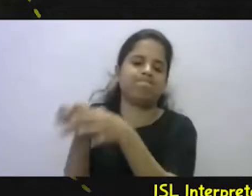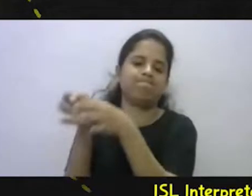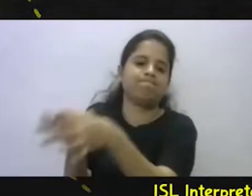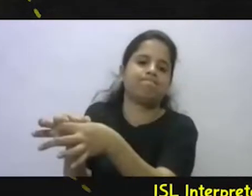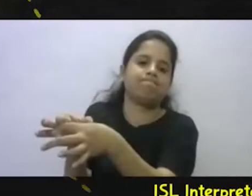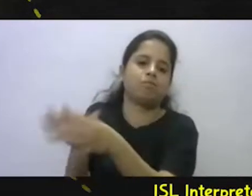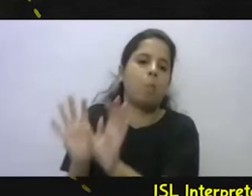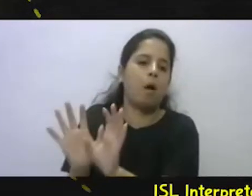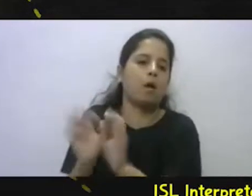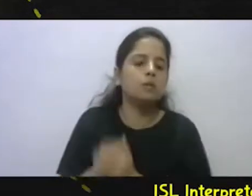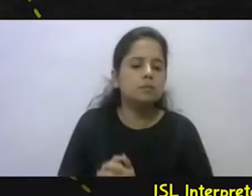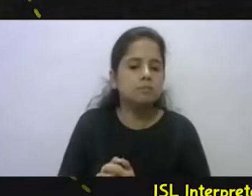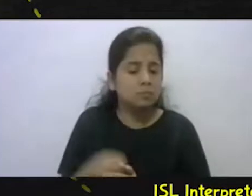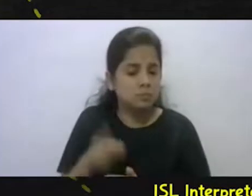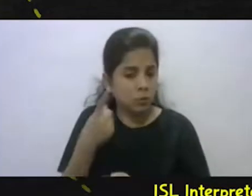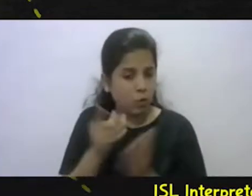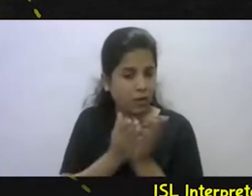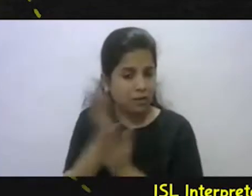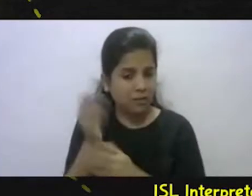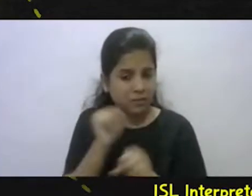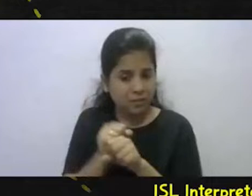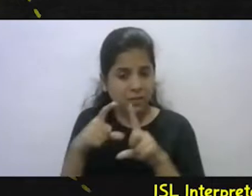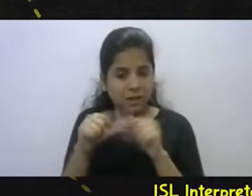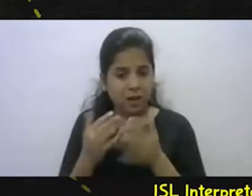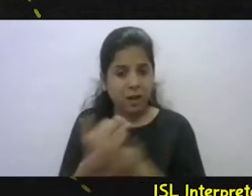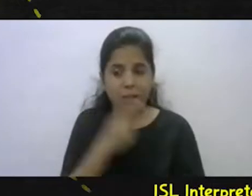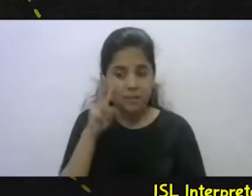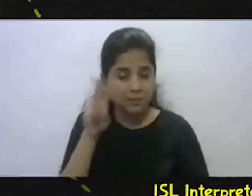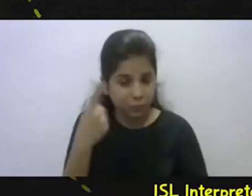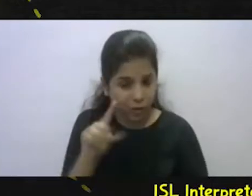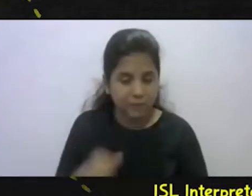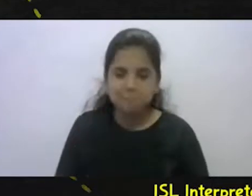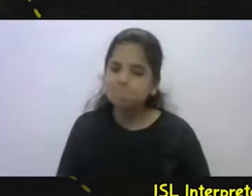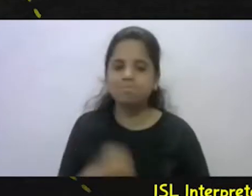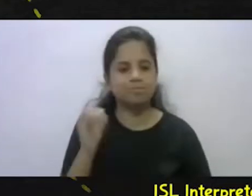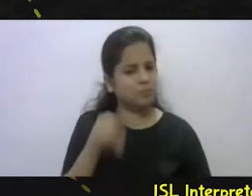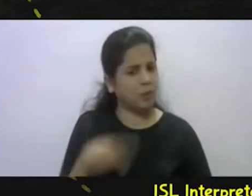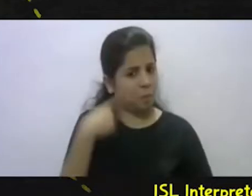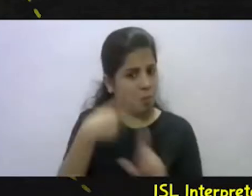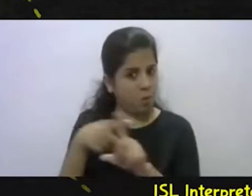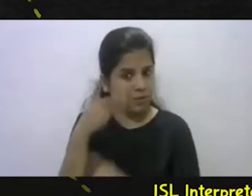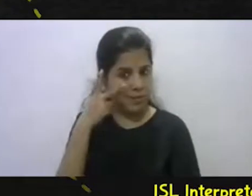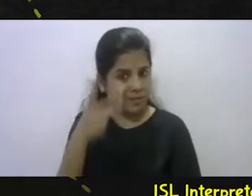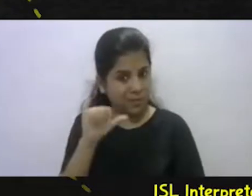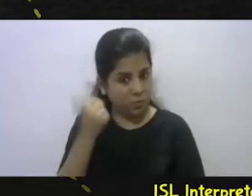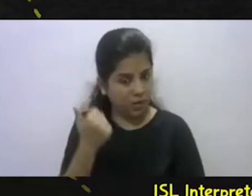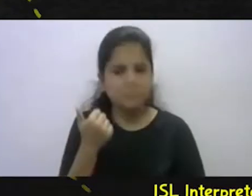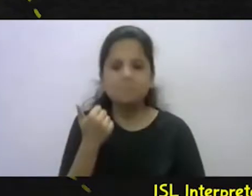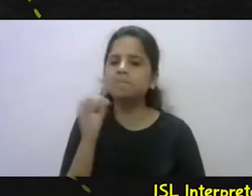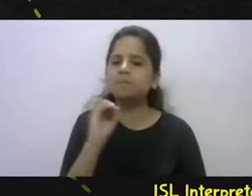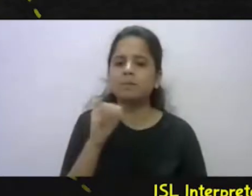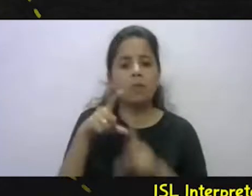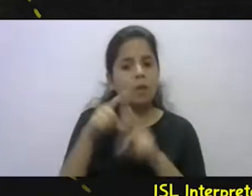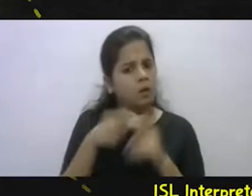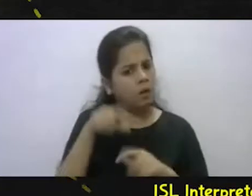is this the way to do the data, look for data? Or is there a positive way of looking data? Can data change the life